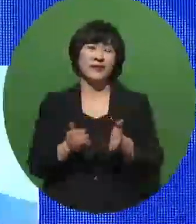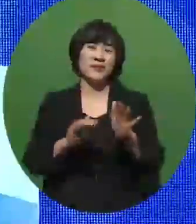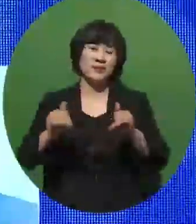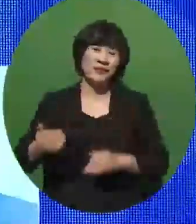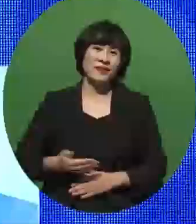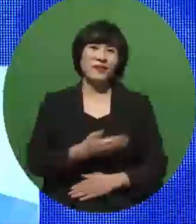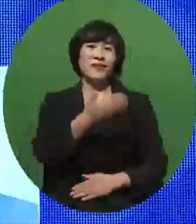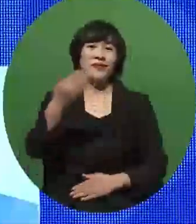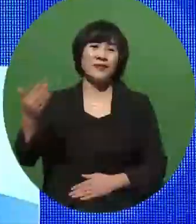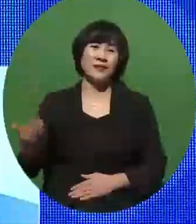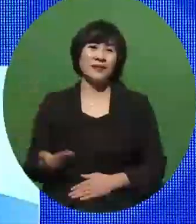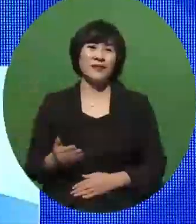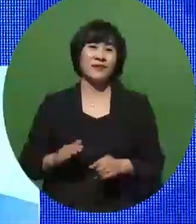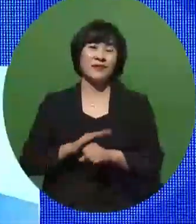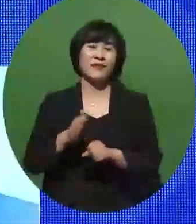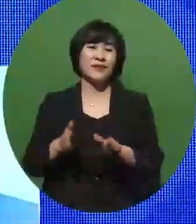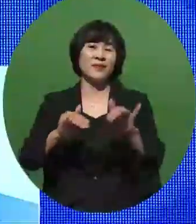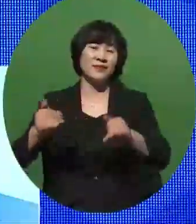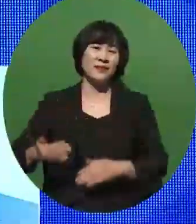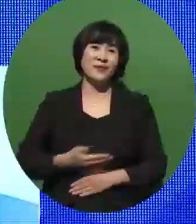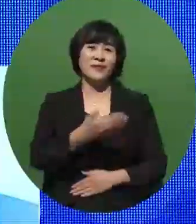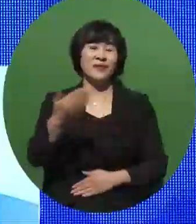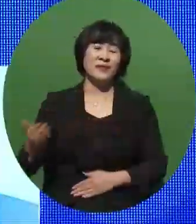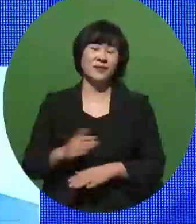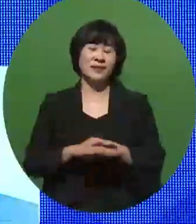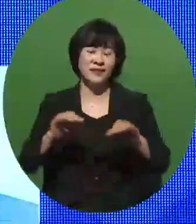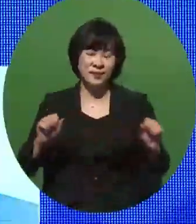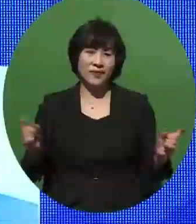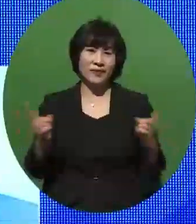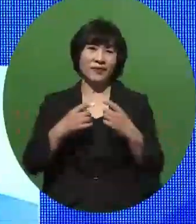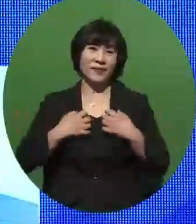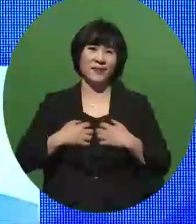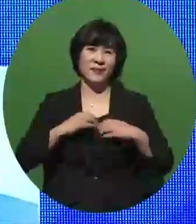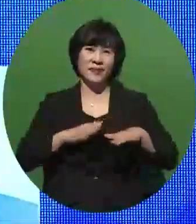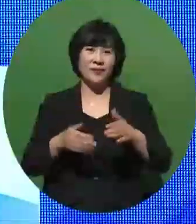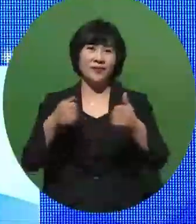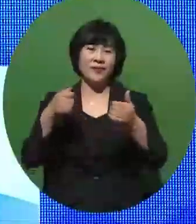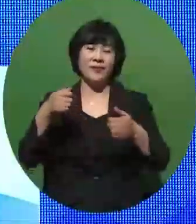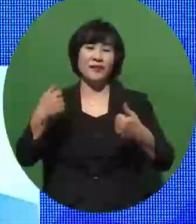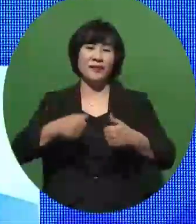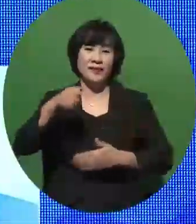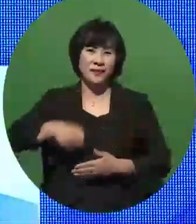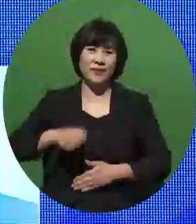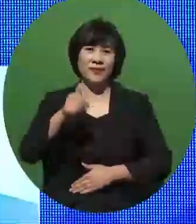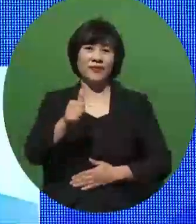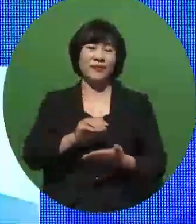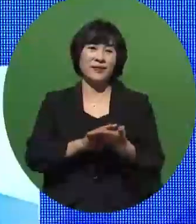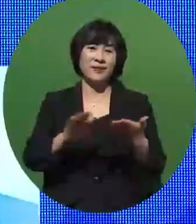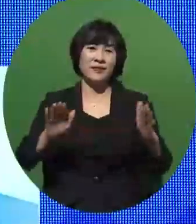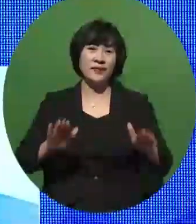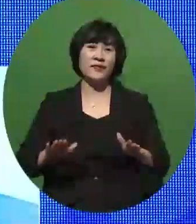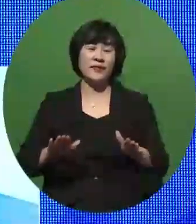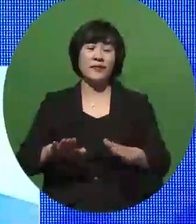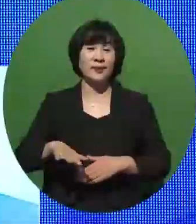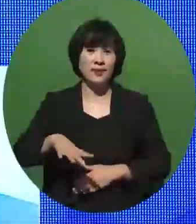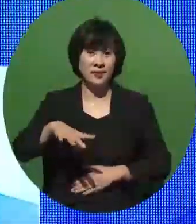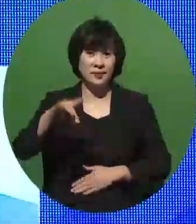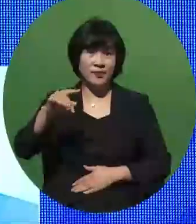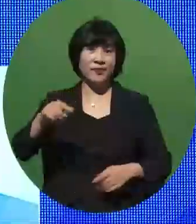Distinguished guests and citizens, nice to meet you all. I am Seo Dong-wook, the chair of the Jeollanamdo Provincial